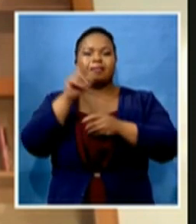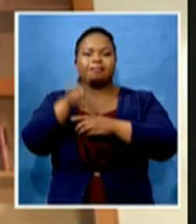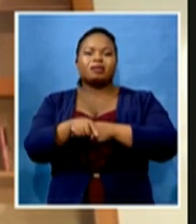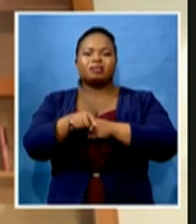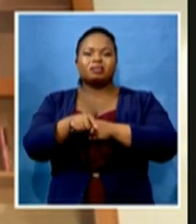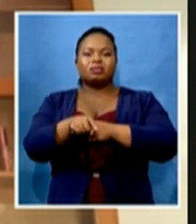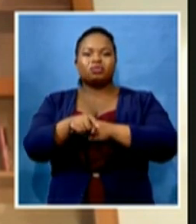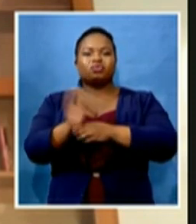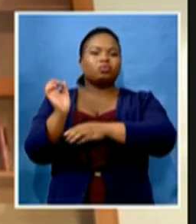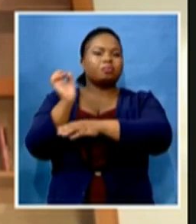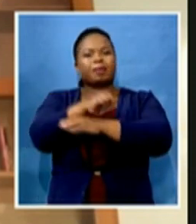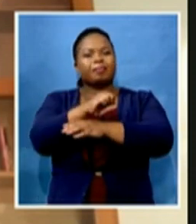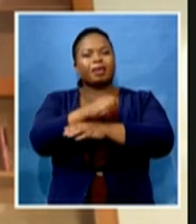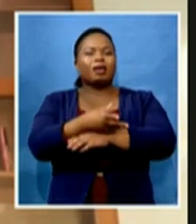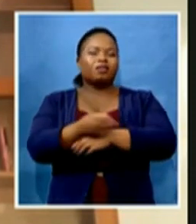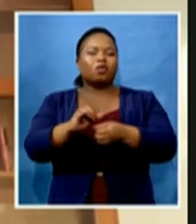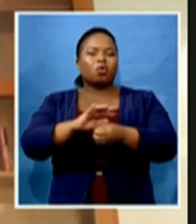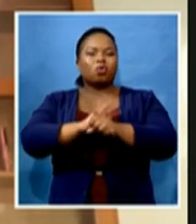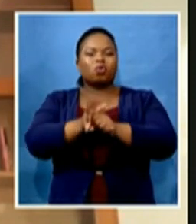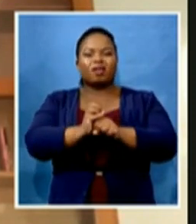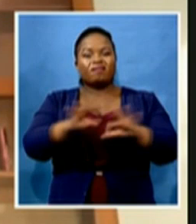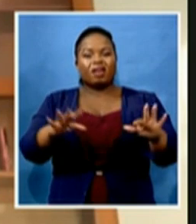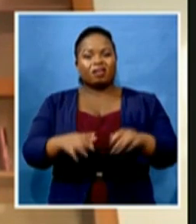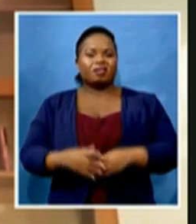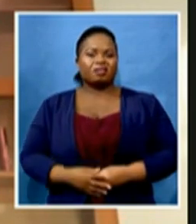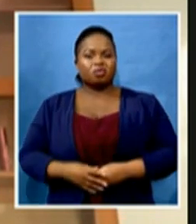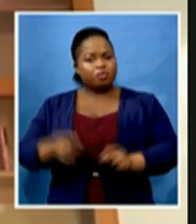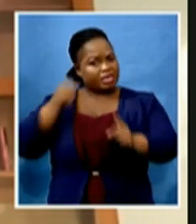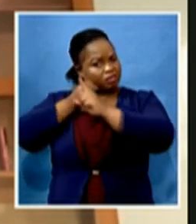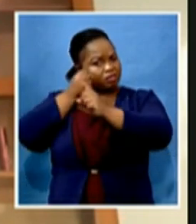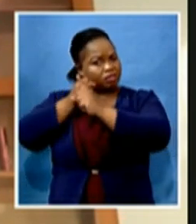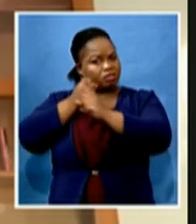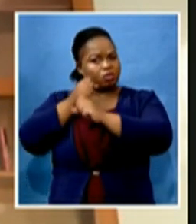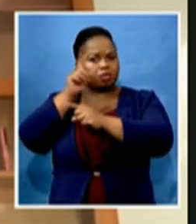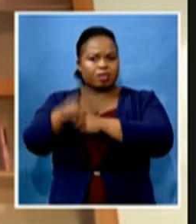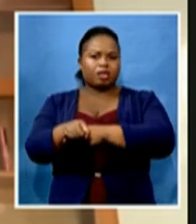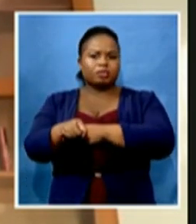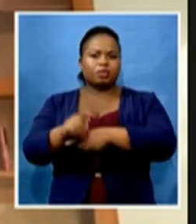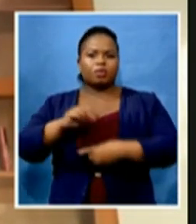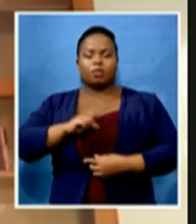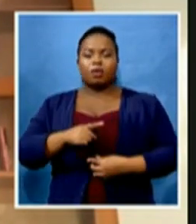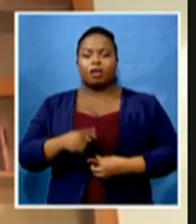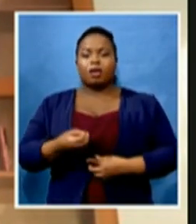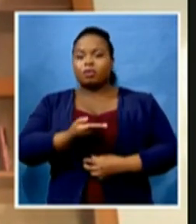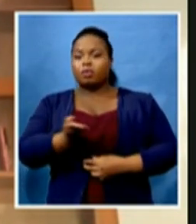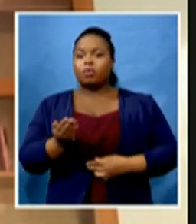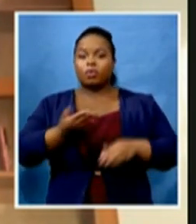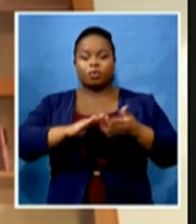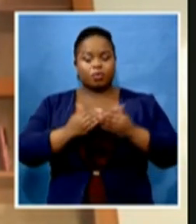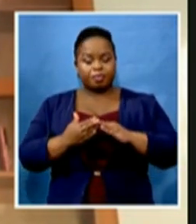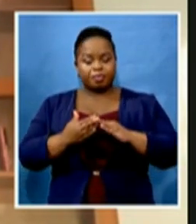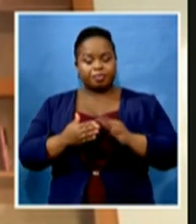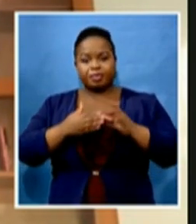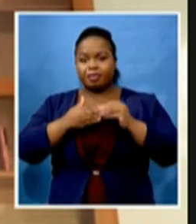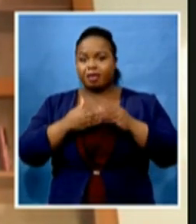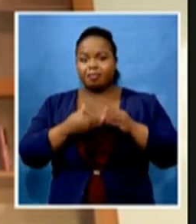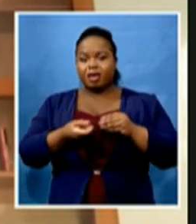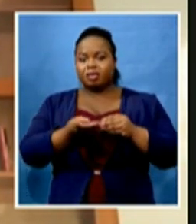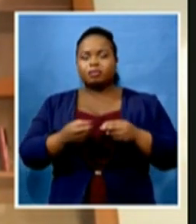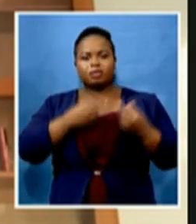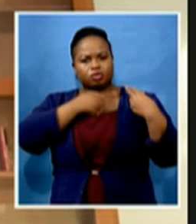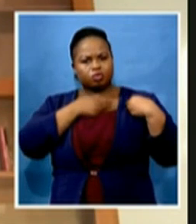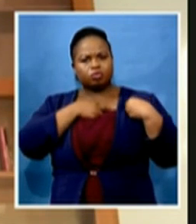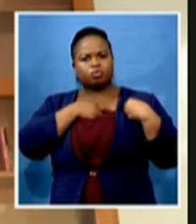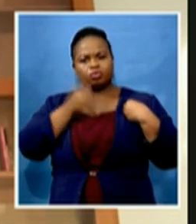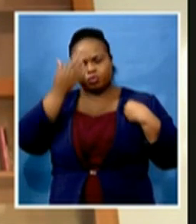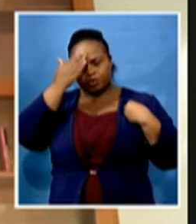because unless our citizens themselves take responsibility of the infection or control, then of